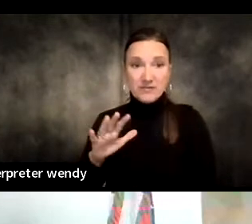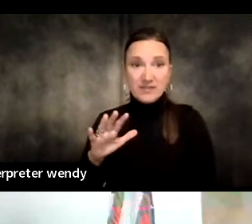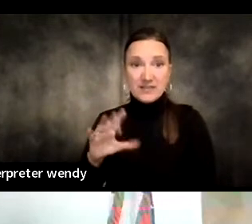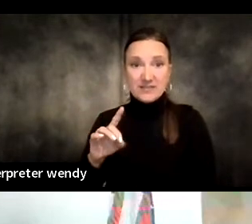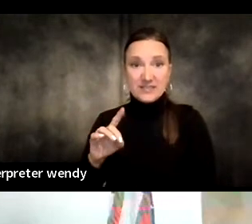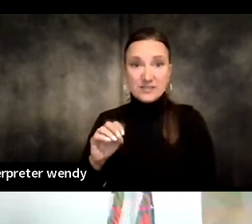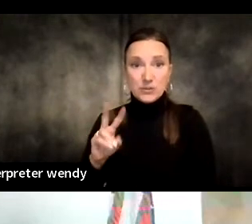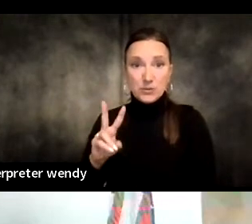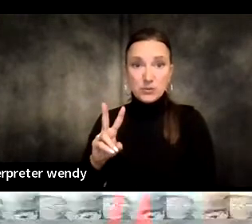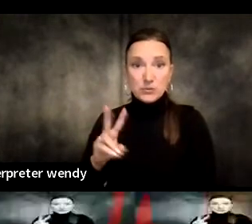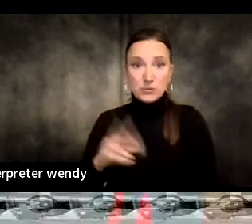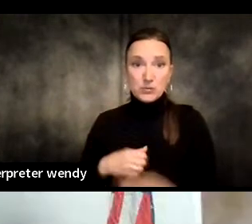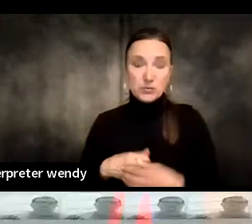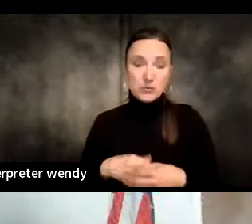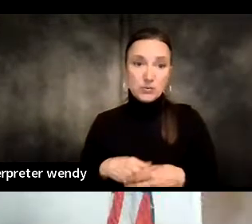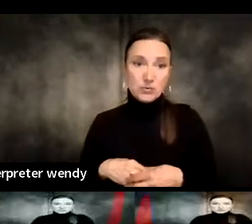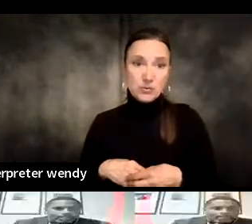5D02.